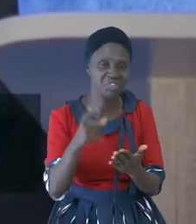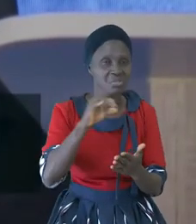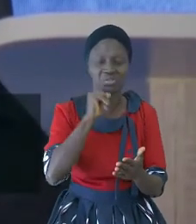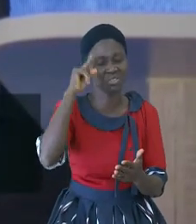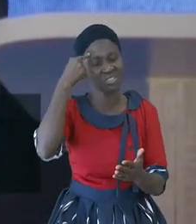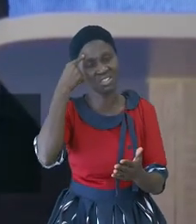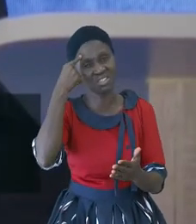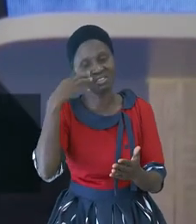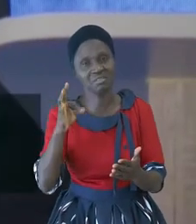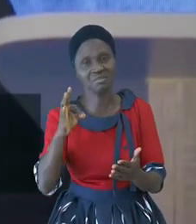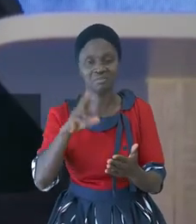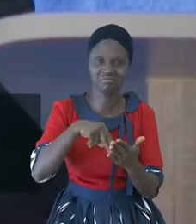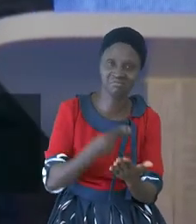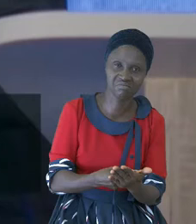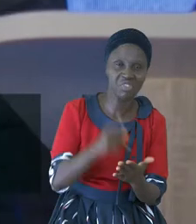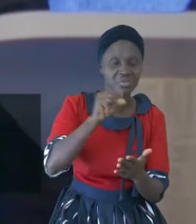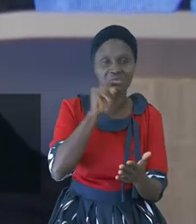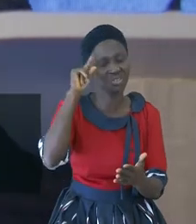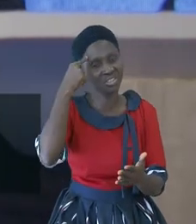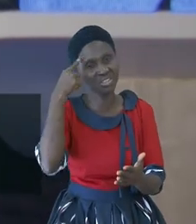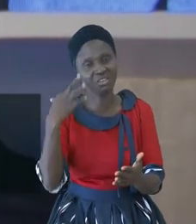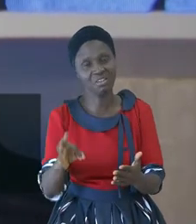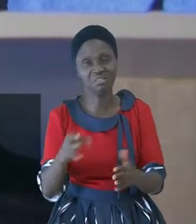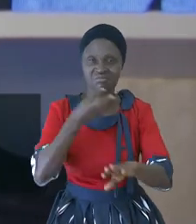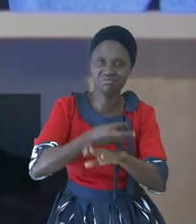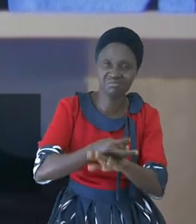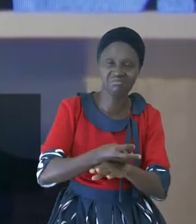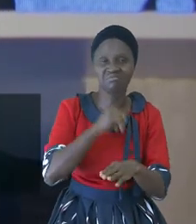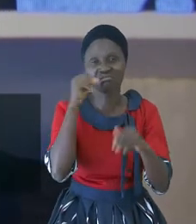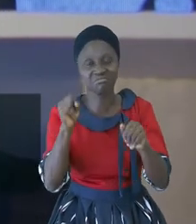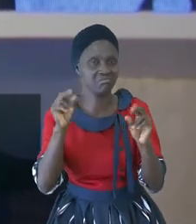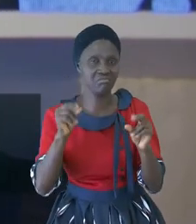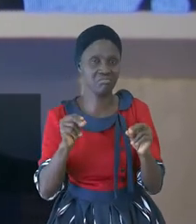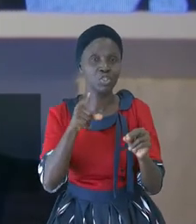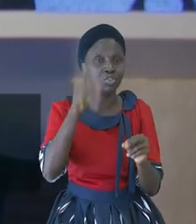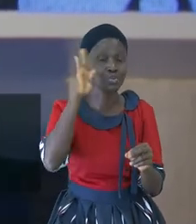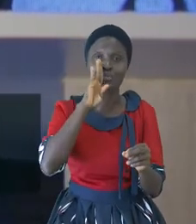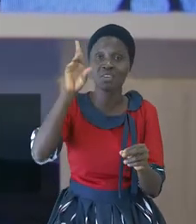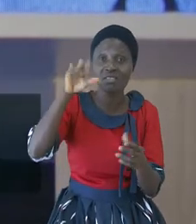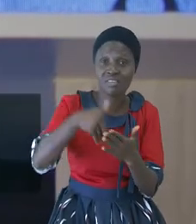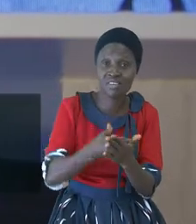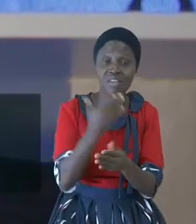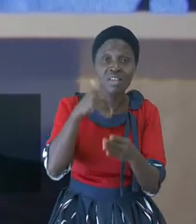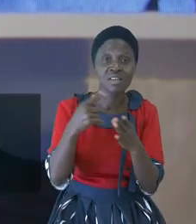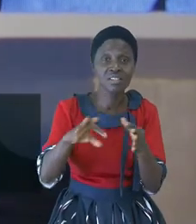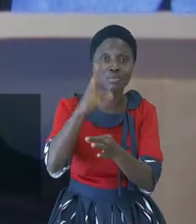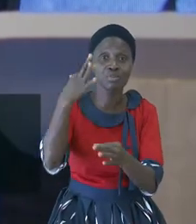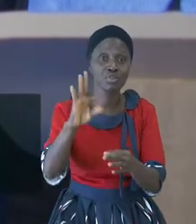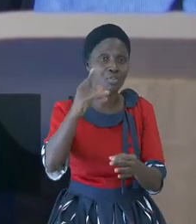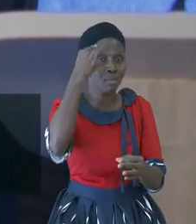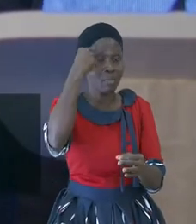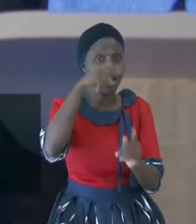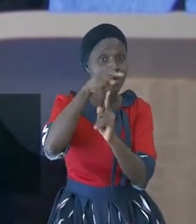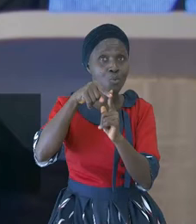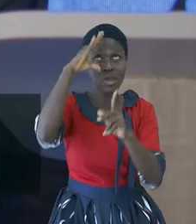defeat. You'll not think impossibility. Be renewed in the spirit of your mind. When he restores